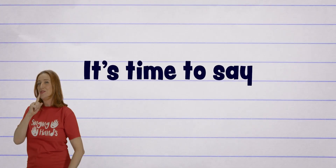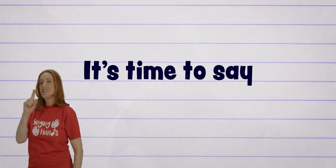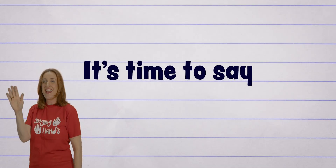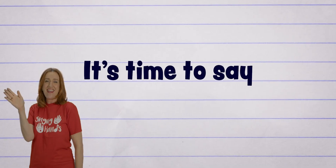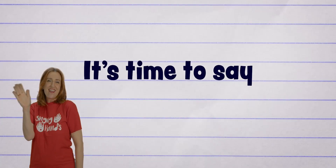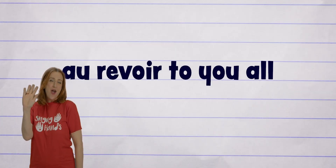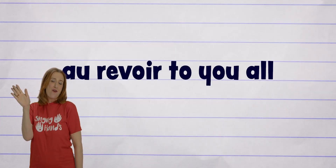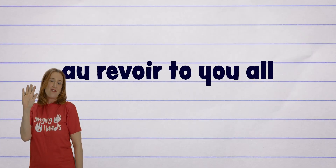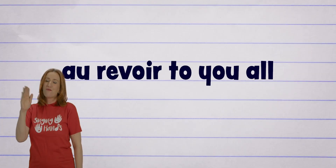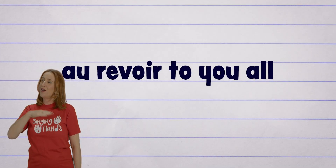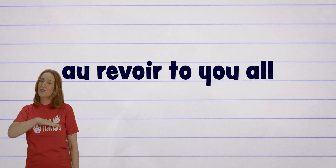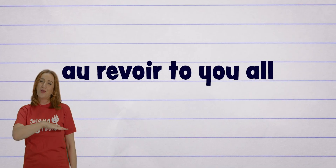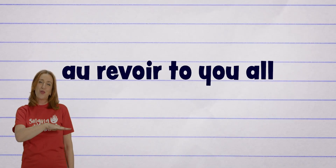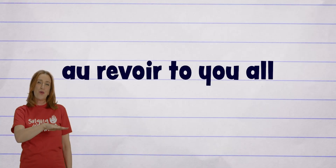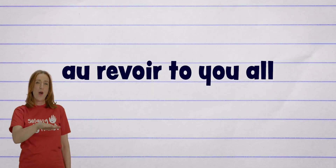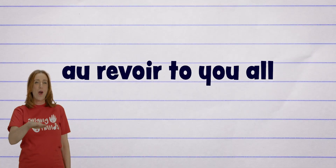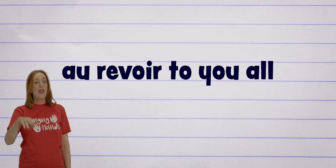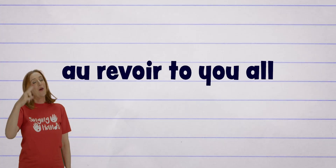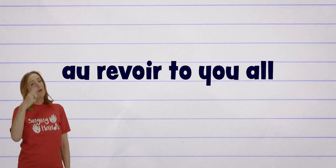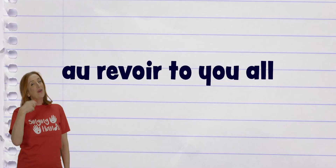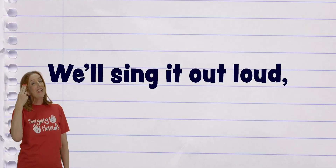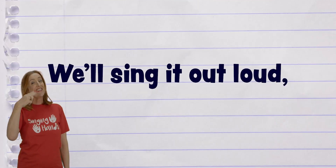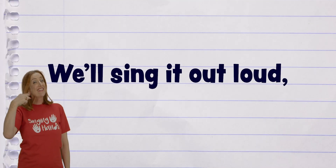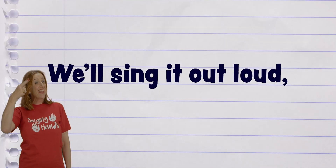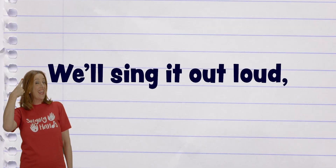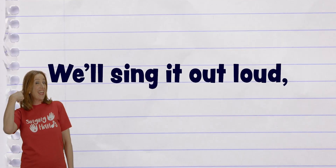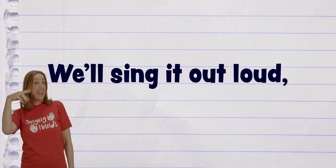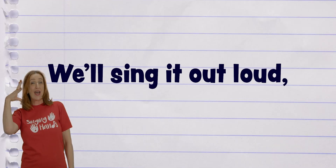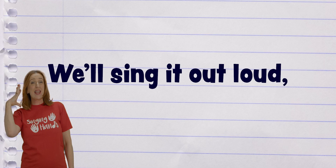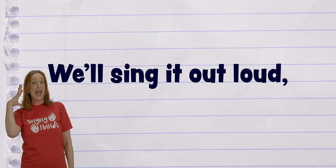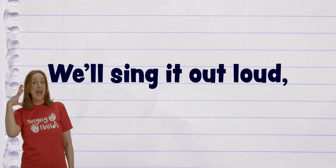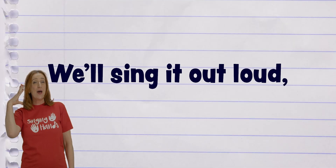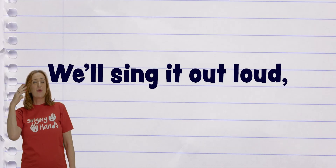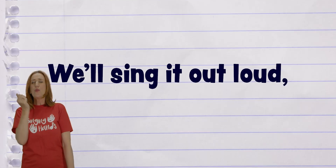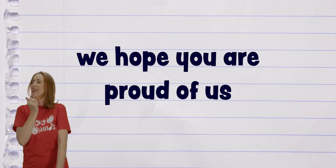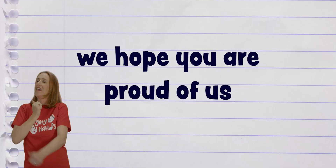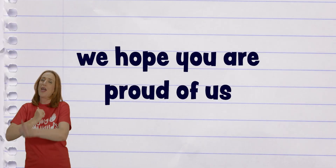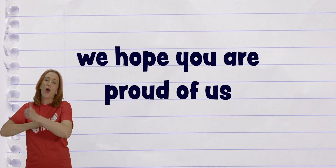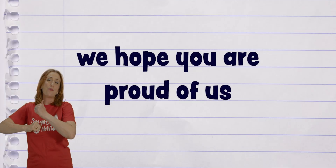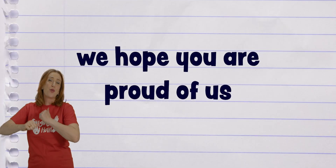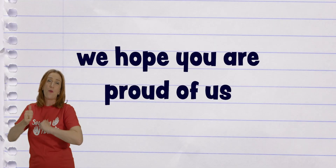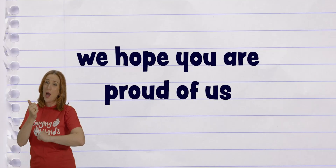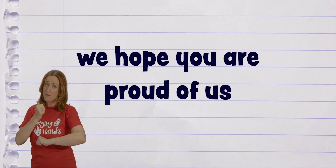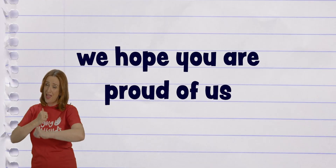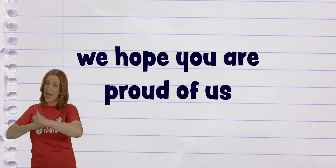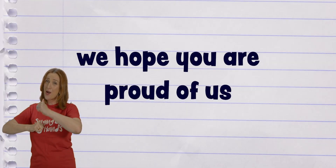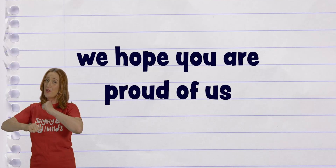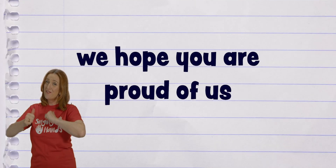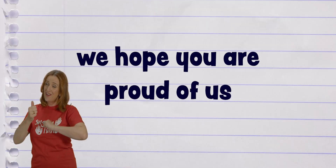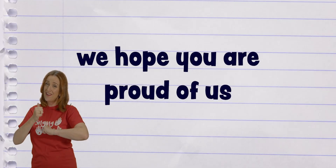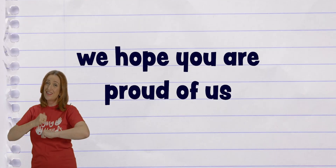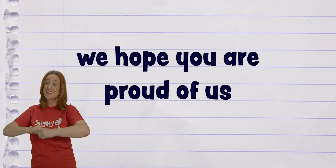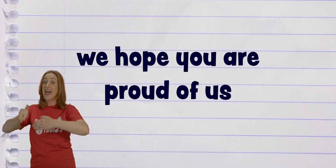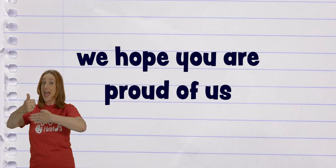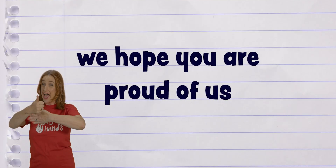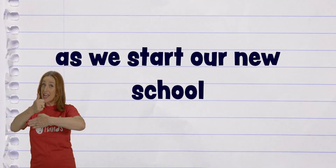It's time to say or applaud to you all. We'll sing it out loud. We hope you are proud